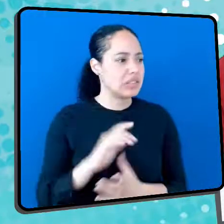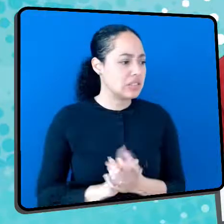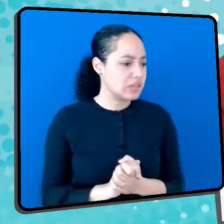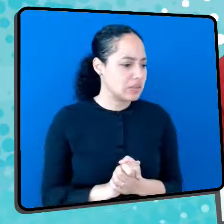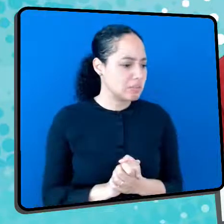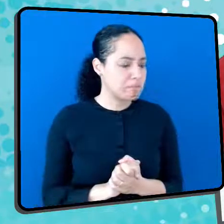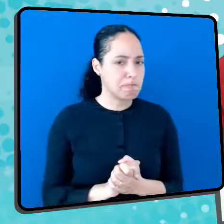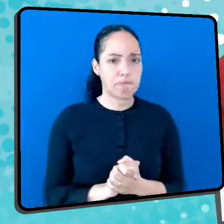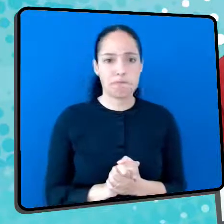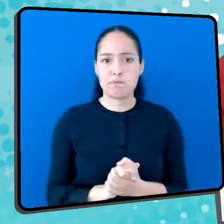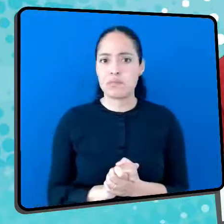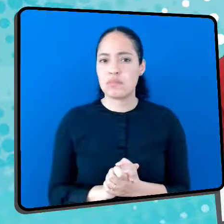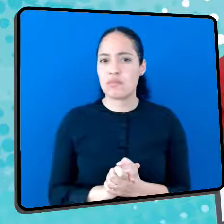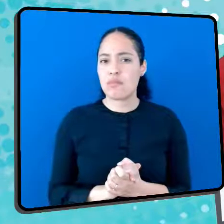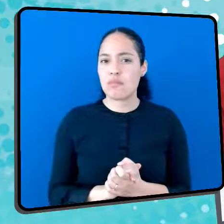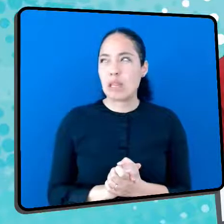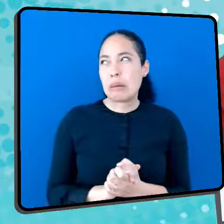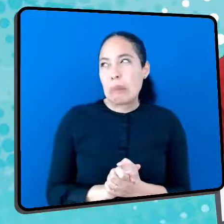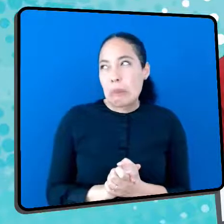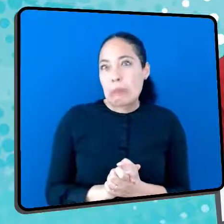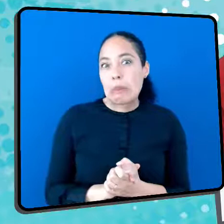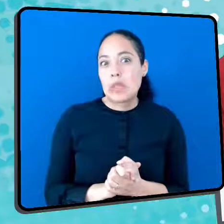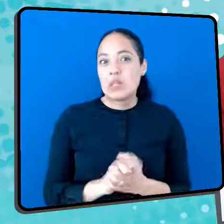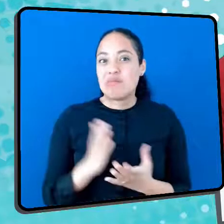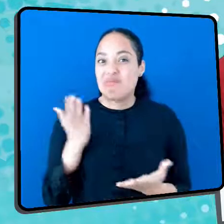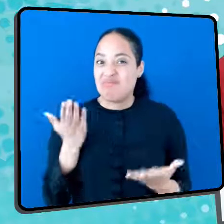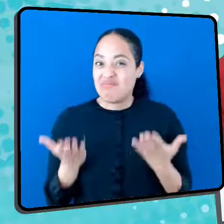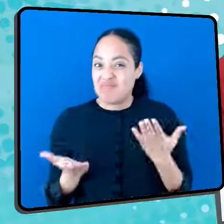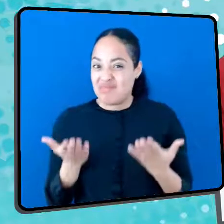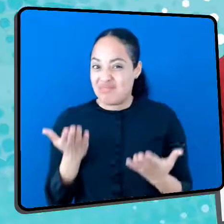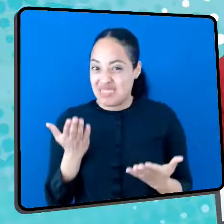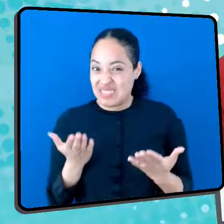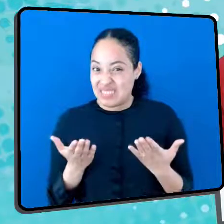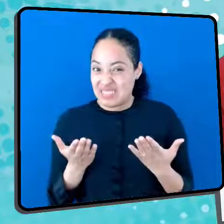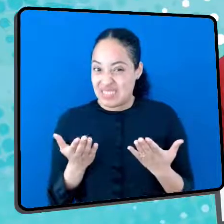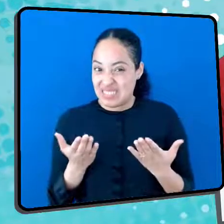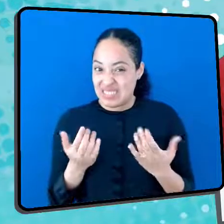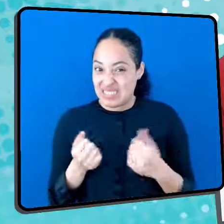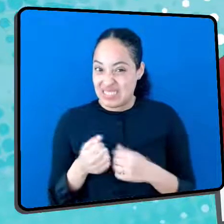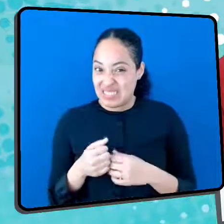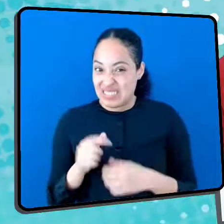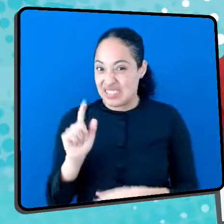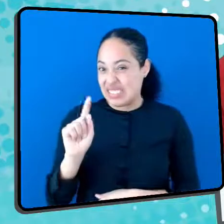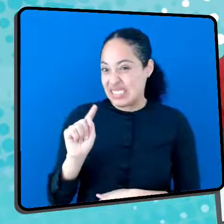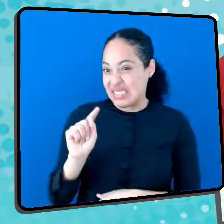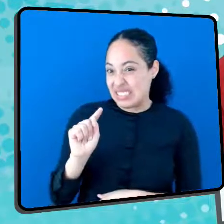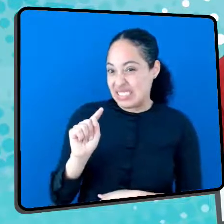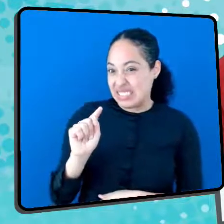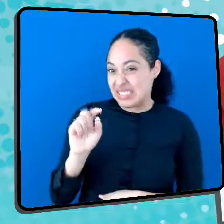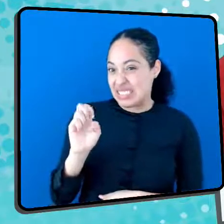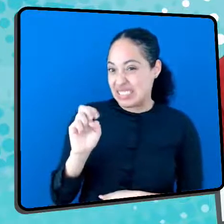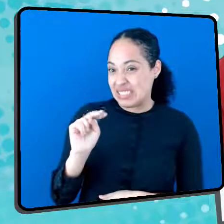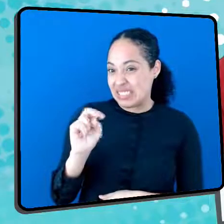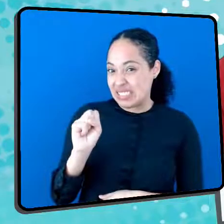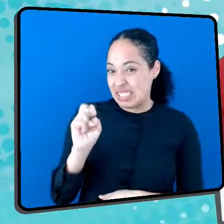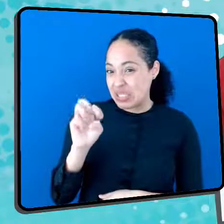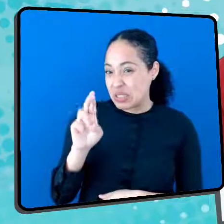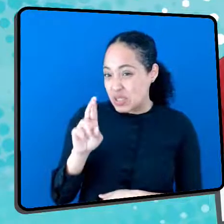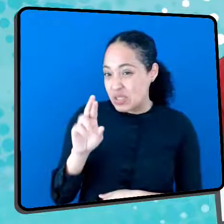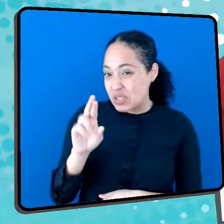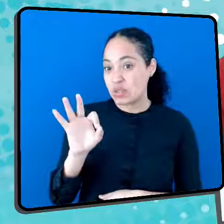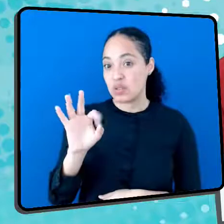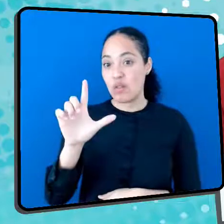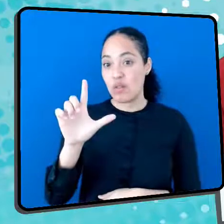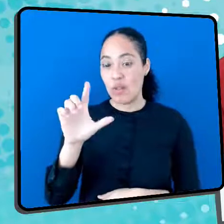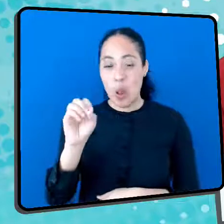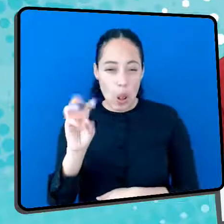I'm not sure, maybe Scikit and TensorFlow, I guess, these I'm usually using together, mostly.